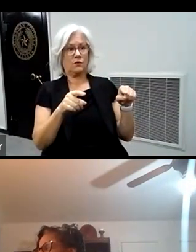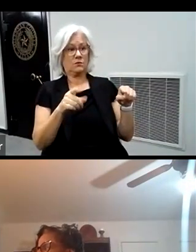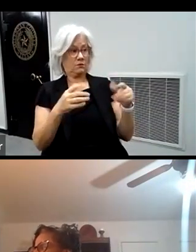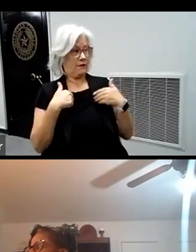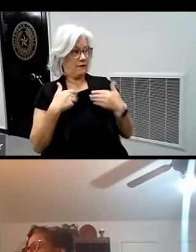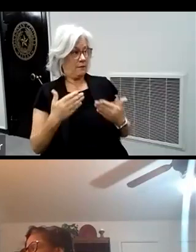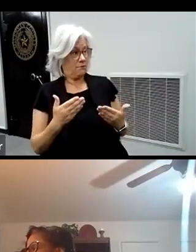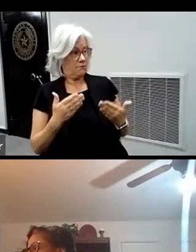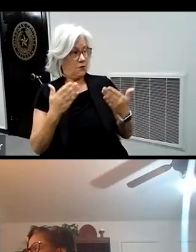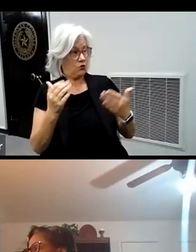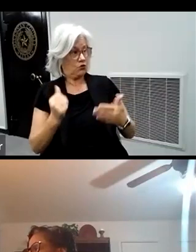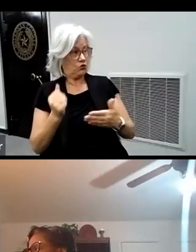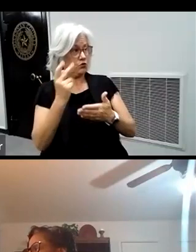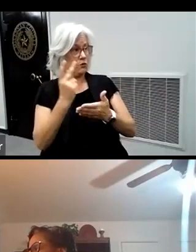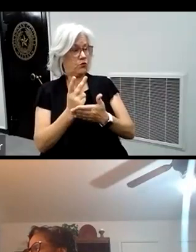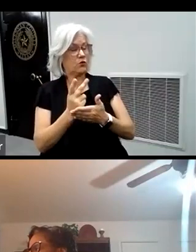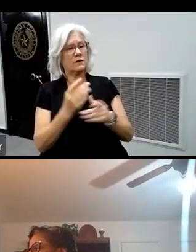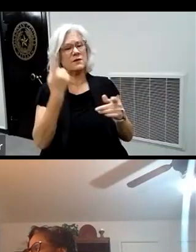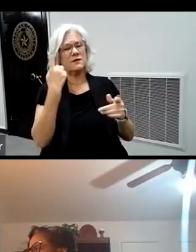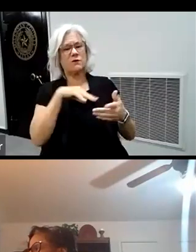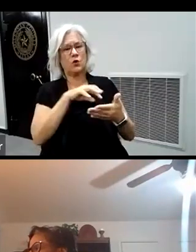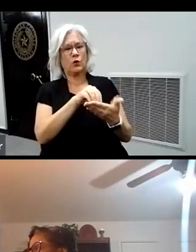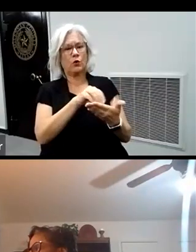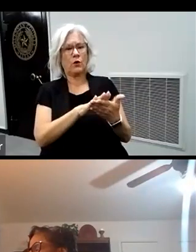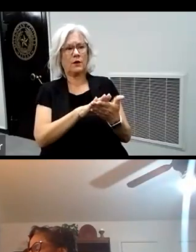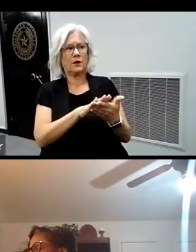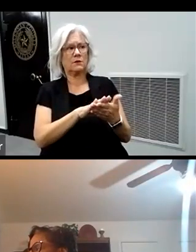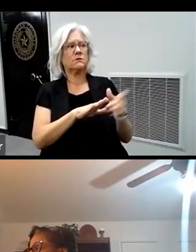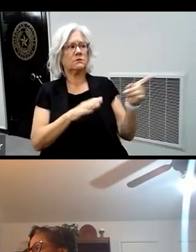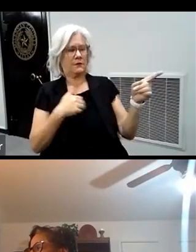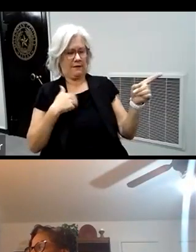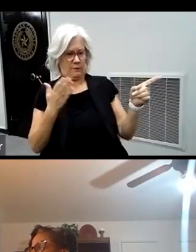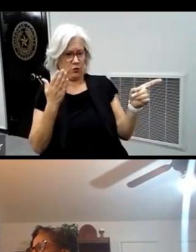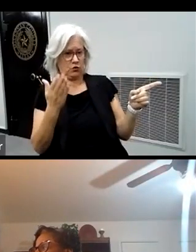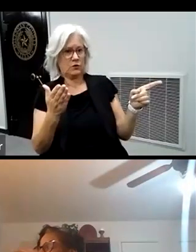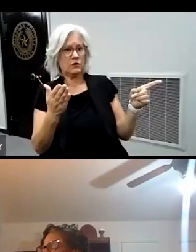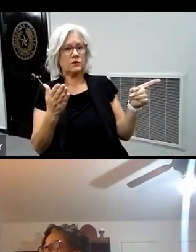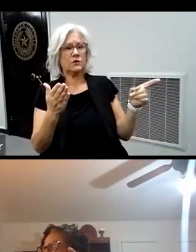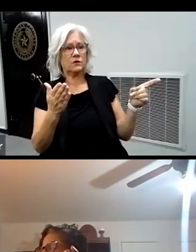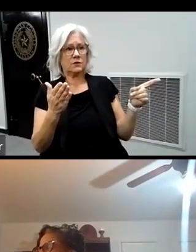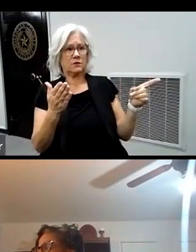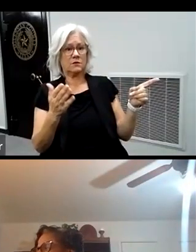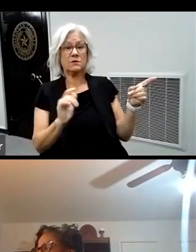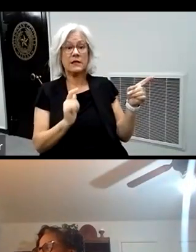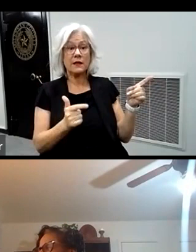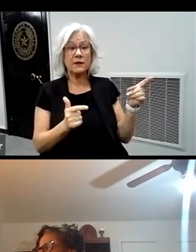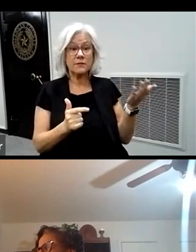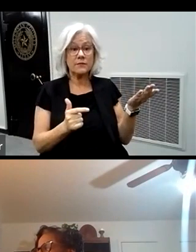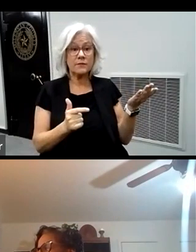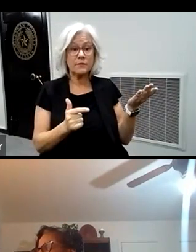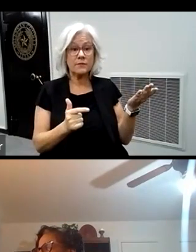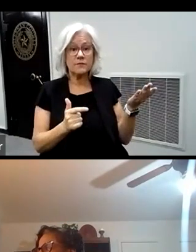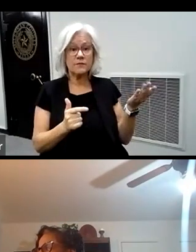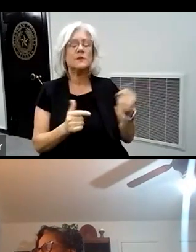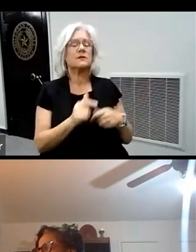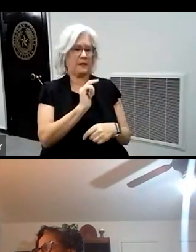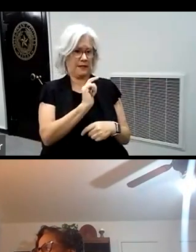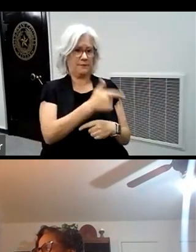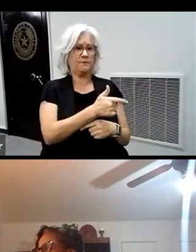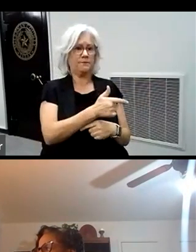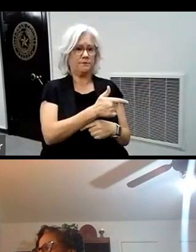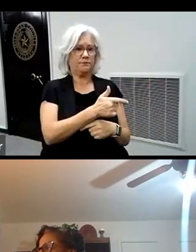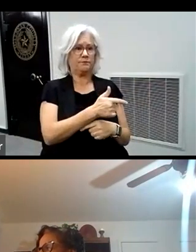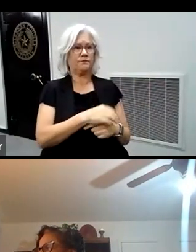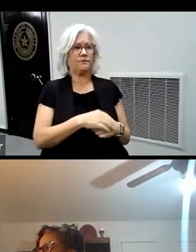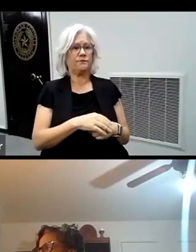motion to approve this for recording purposes. Motion to approve. Is there a second? Second. Motion